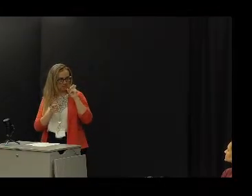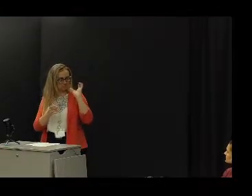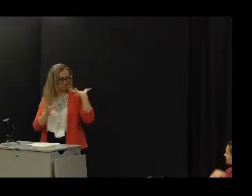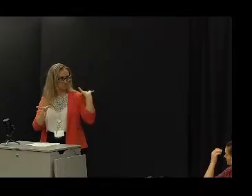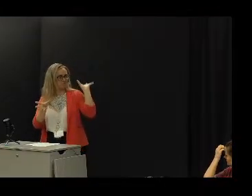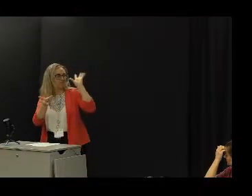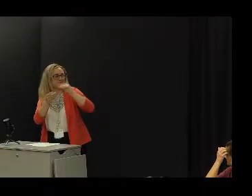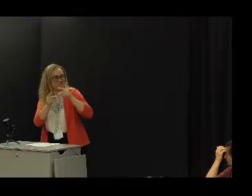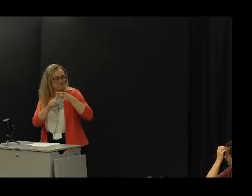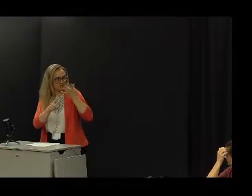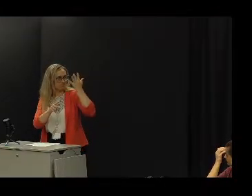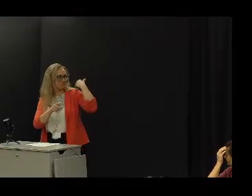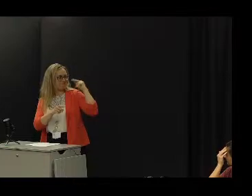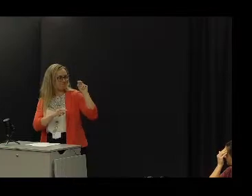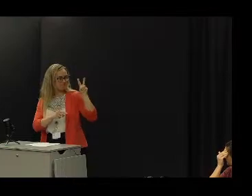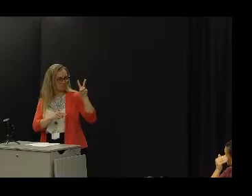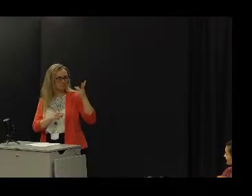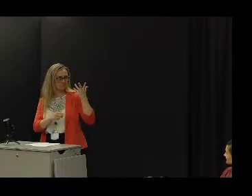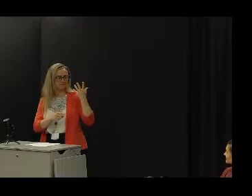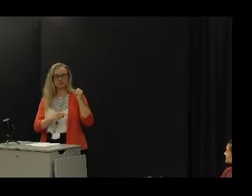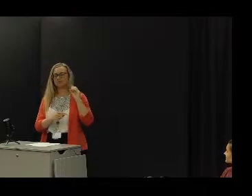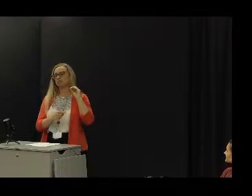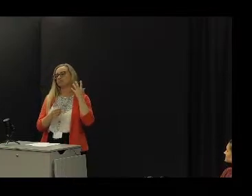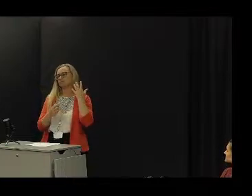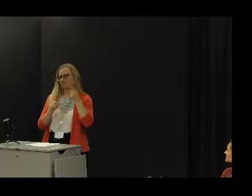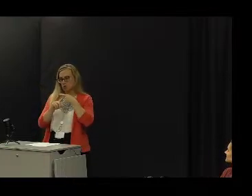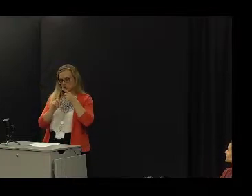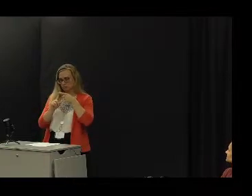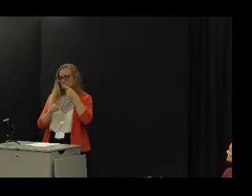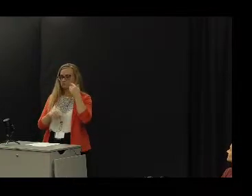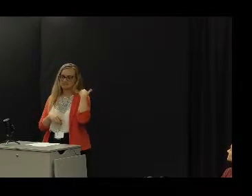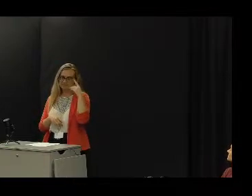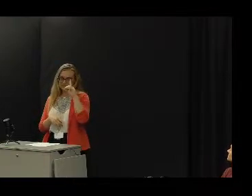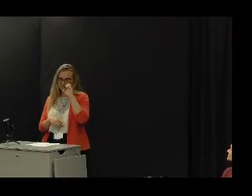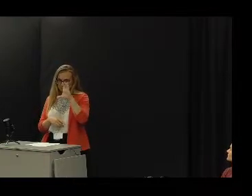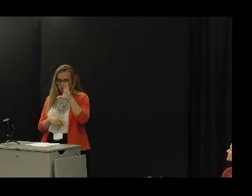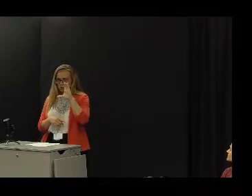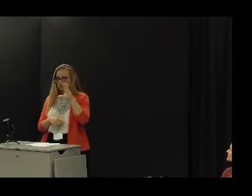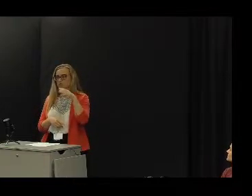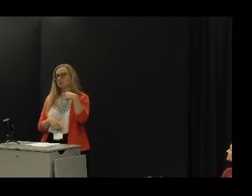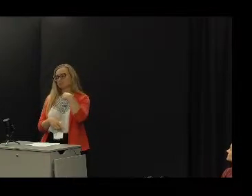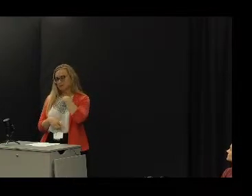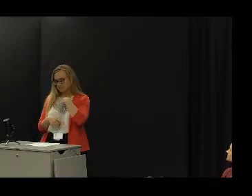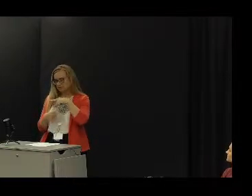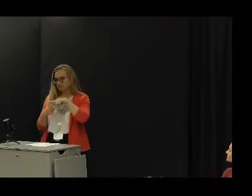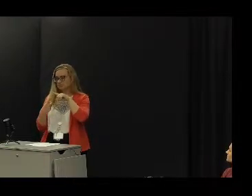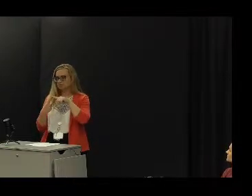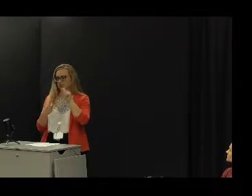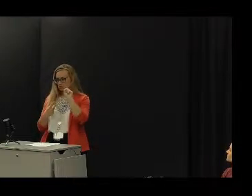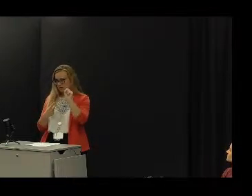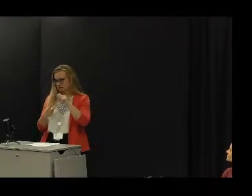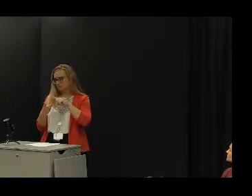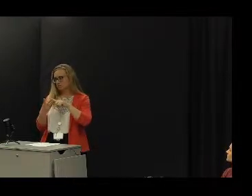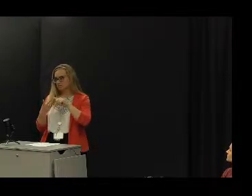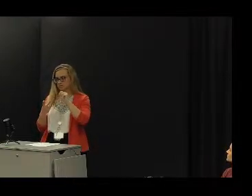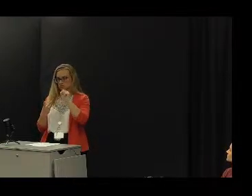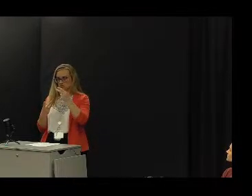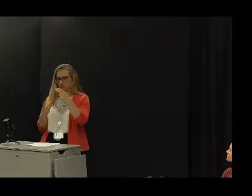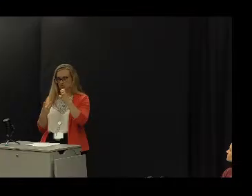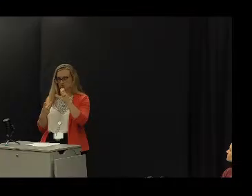I know we didn't meet in our last meeting, or we haven't had a meeting since November, and so